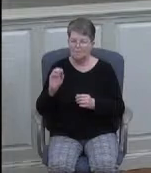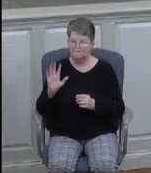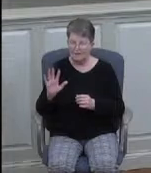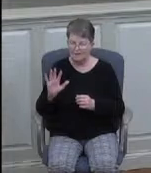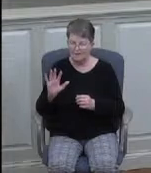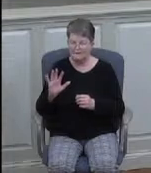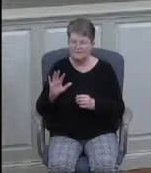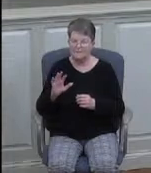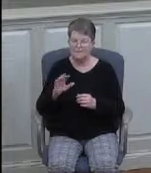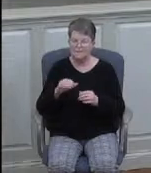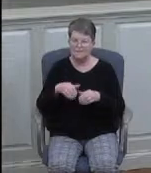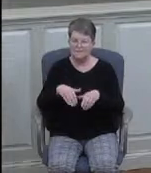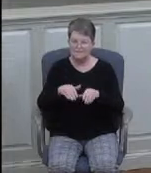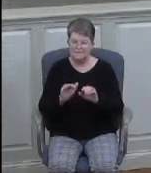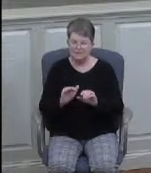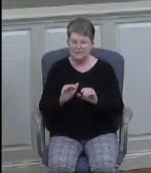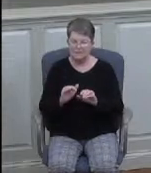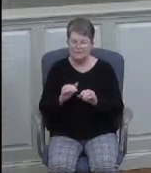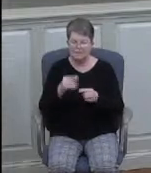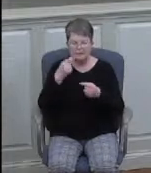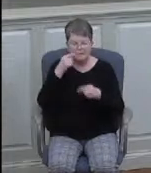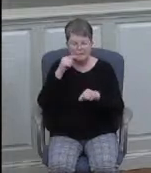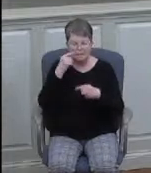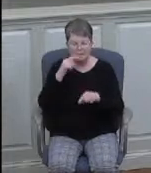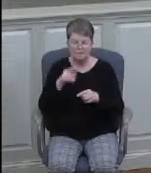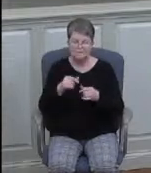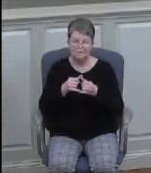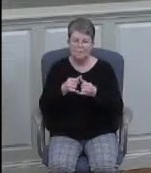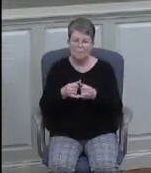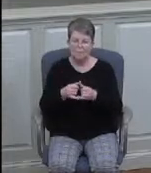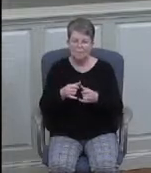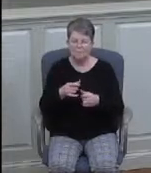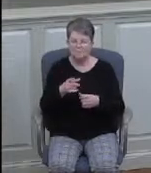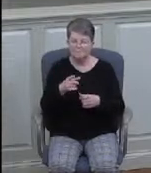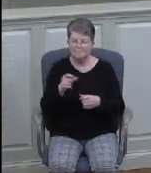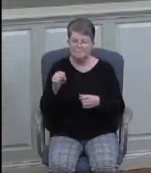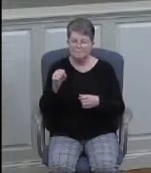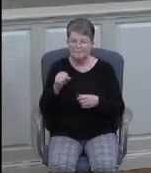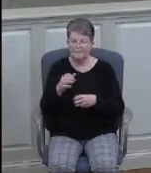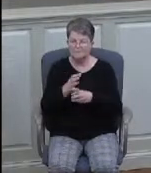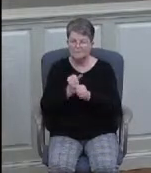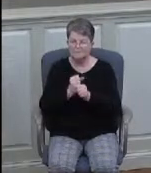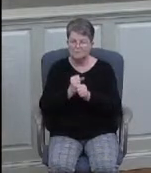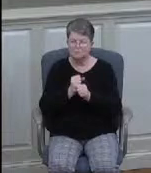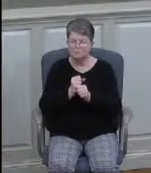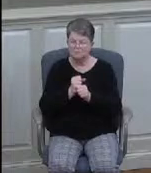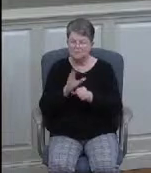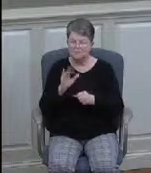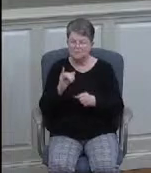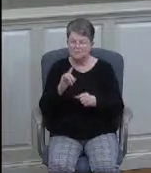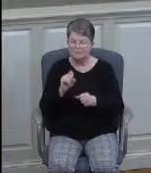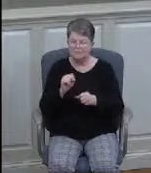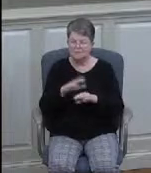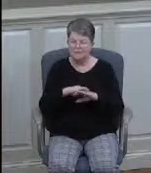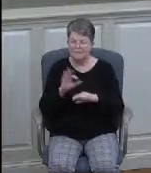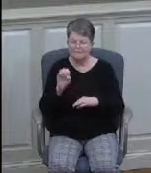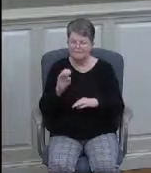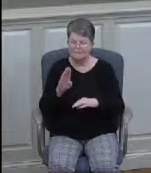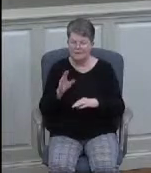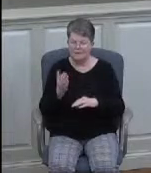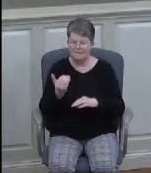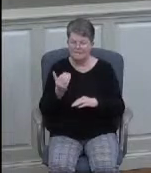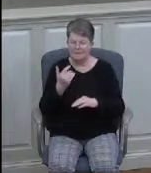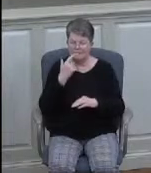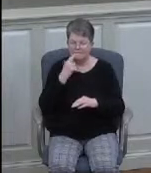2021-02-22-05, cemetery maintenance bid award. Continue, sir. Yes, we received bids on February 16th as well for